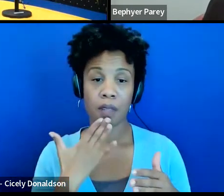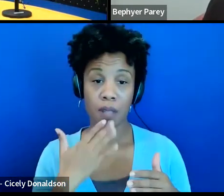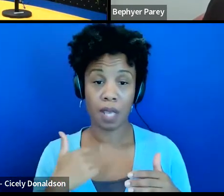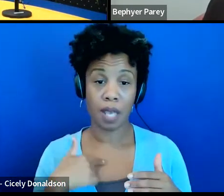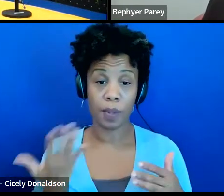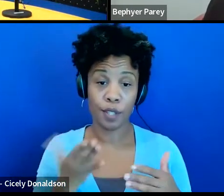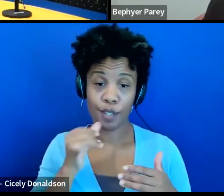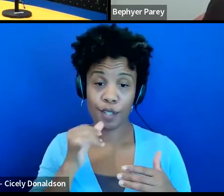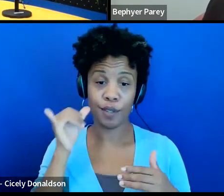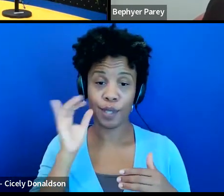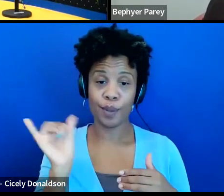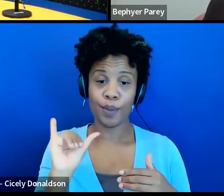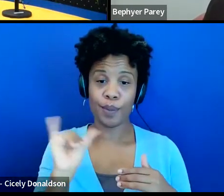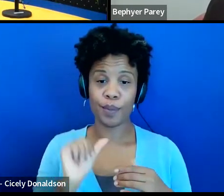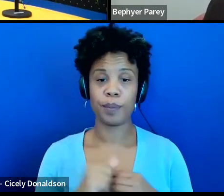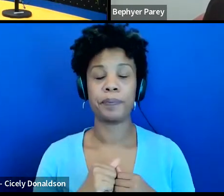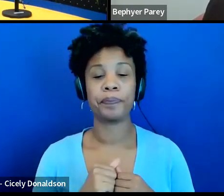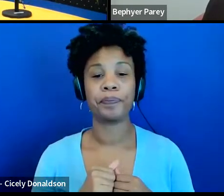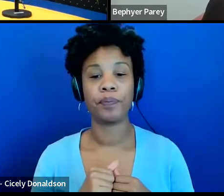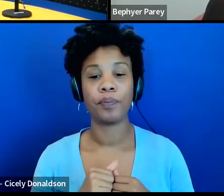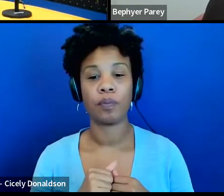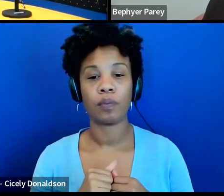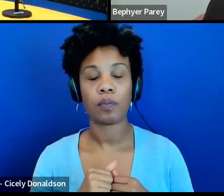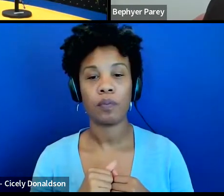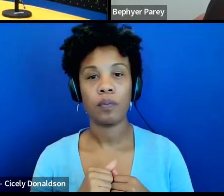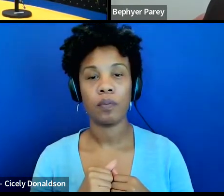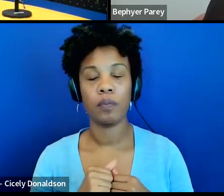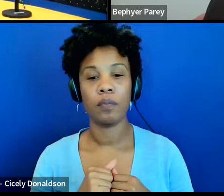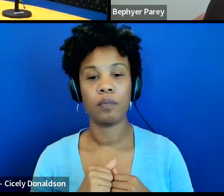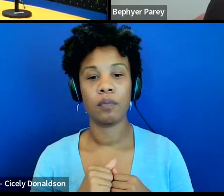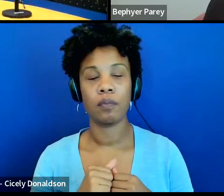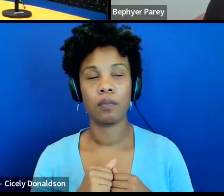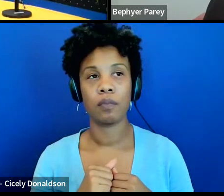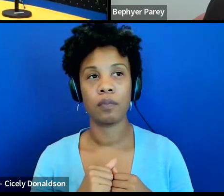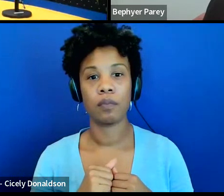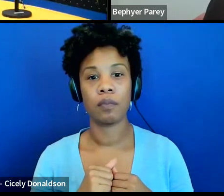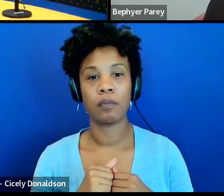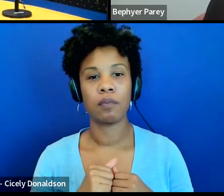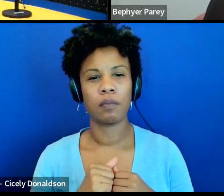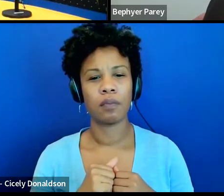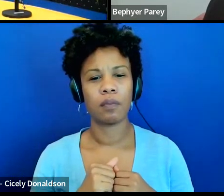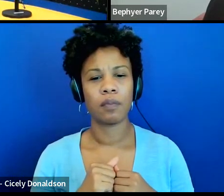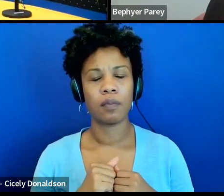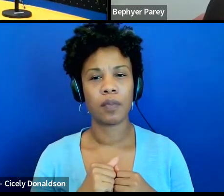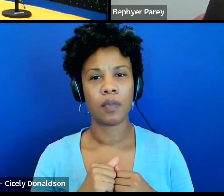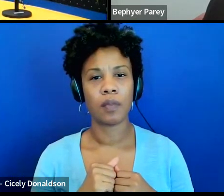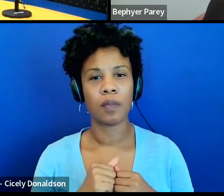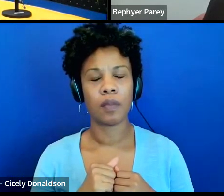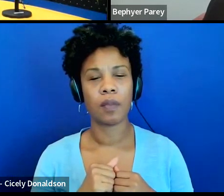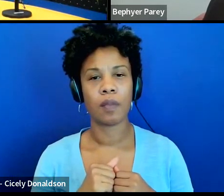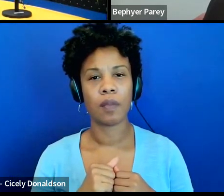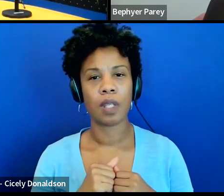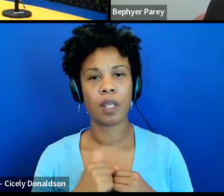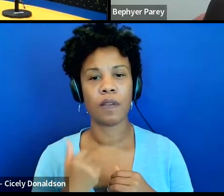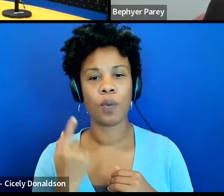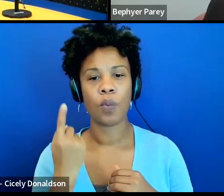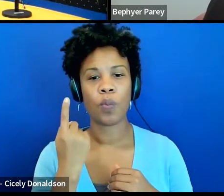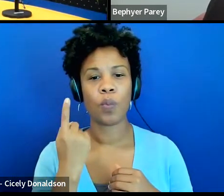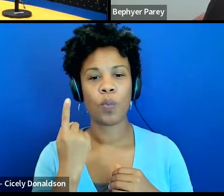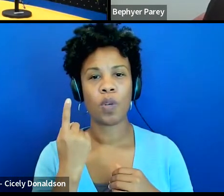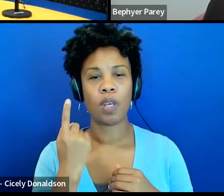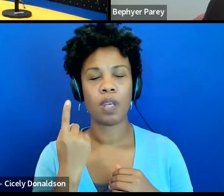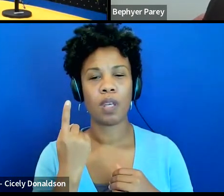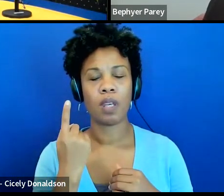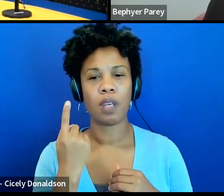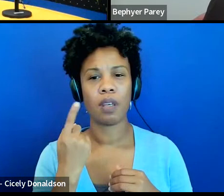yesterday. However, this is a part of the health I'm going to talk about, which I did not hear much